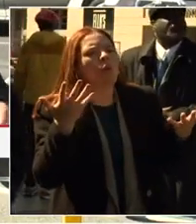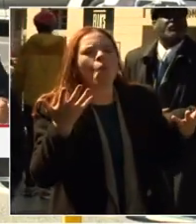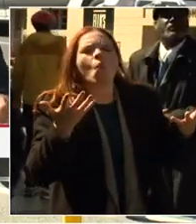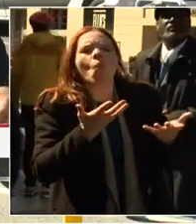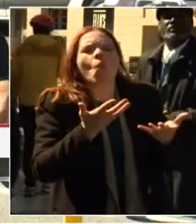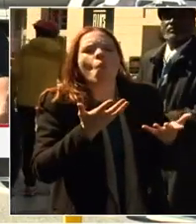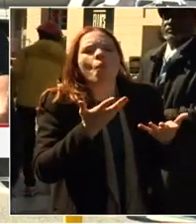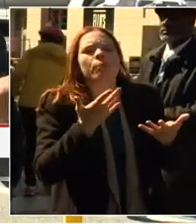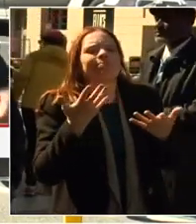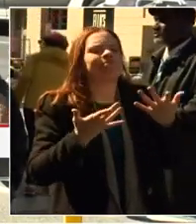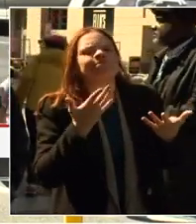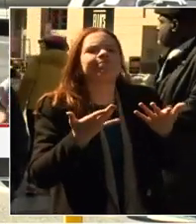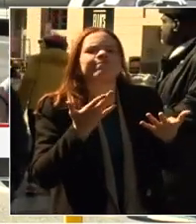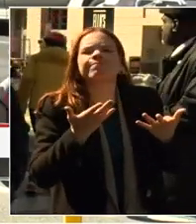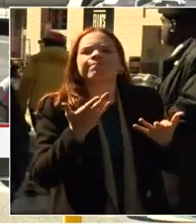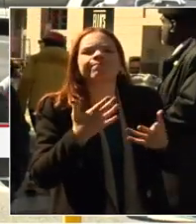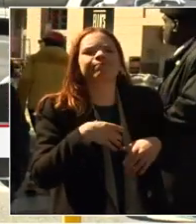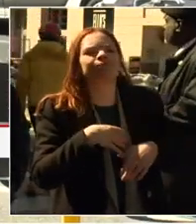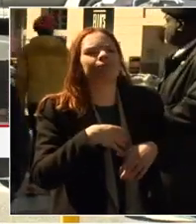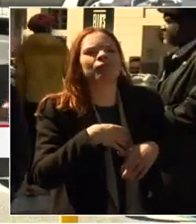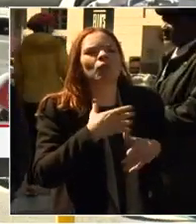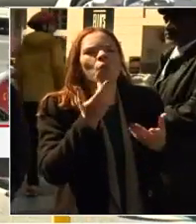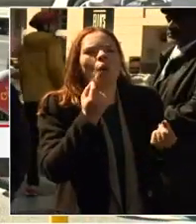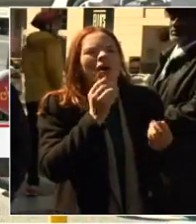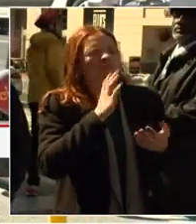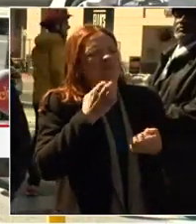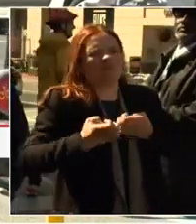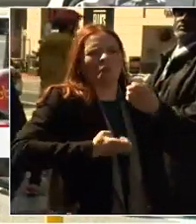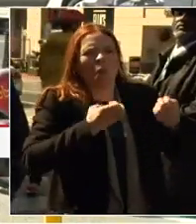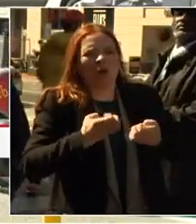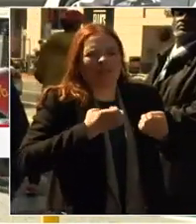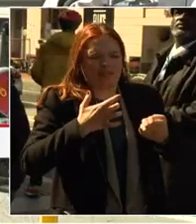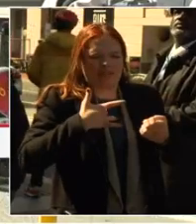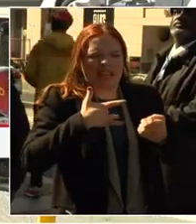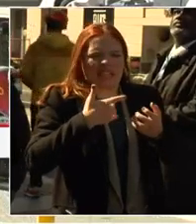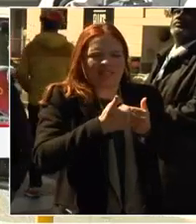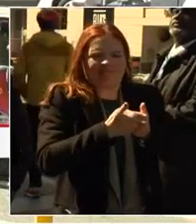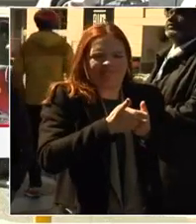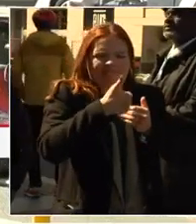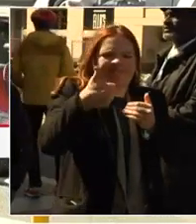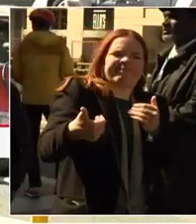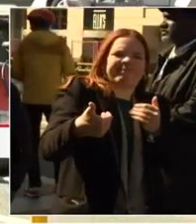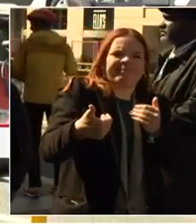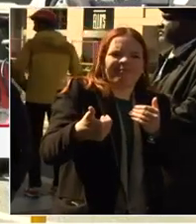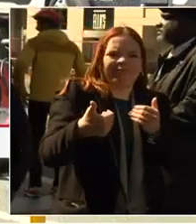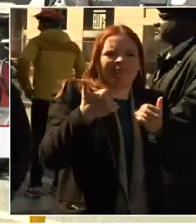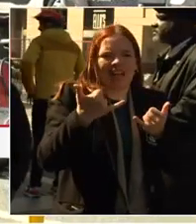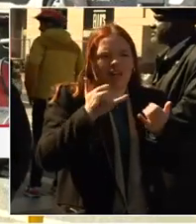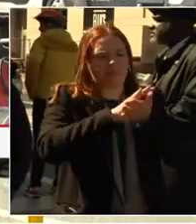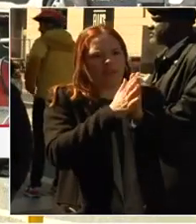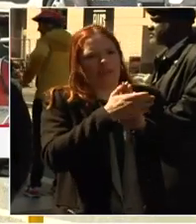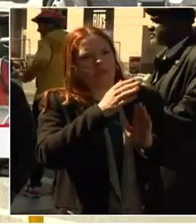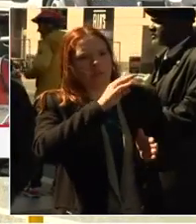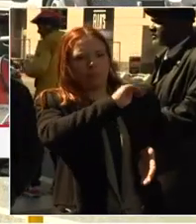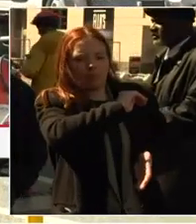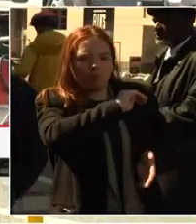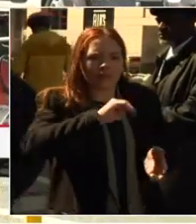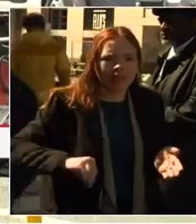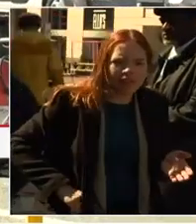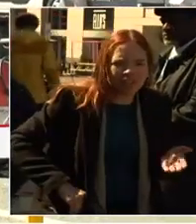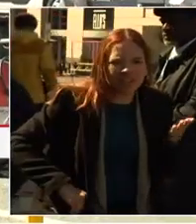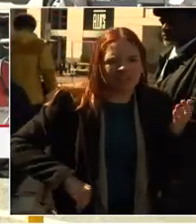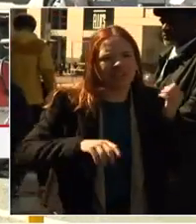to part with somebody who has been with you since you took office as mayor and by all accounts has been